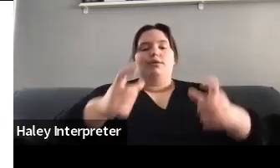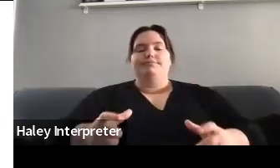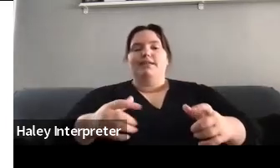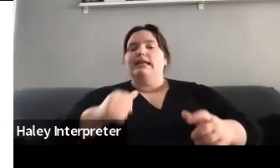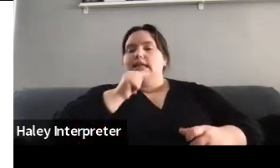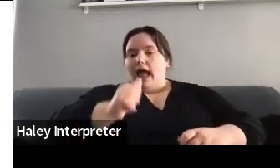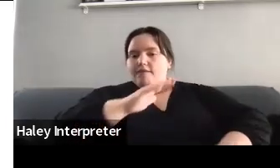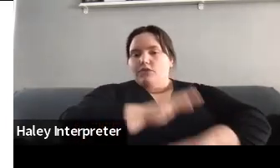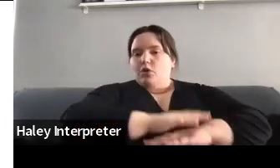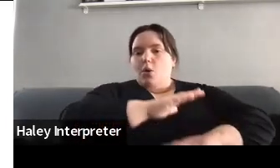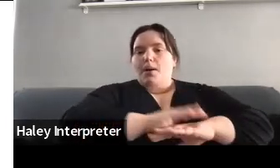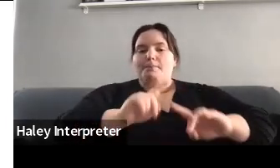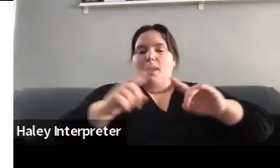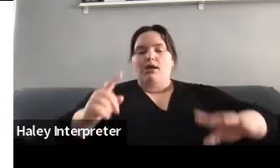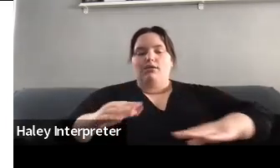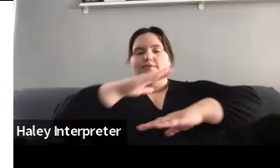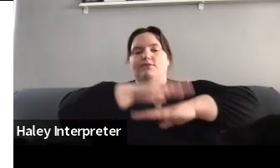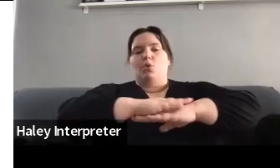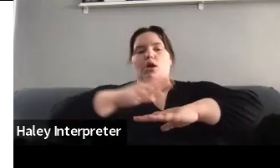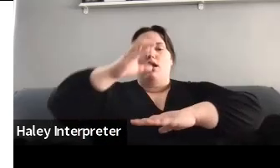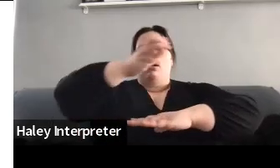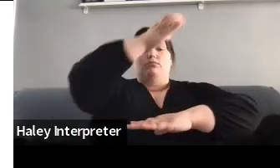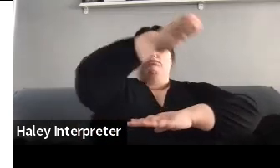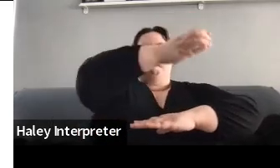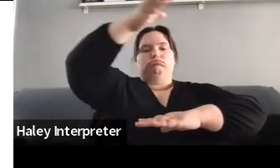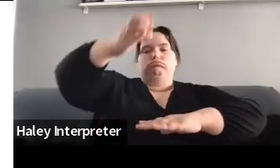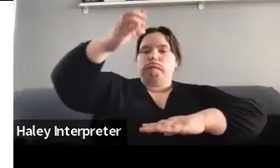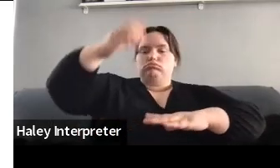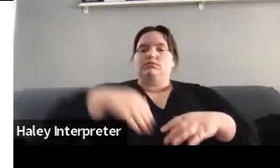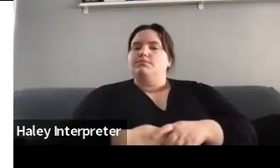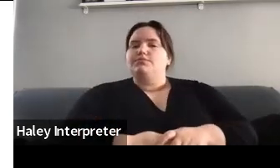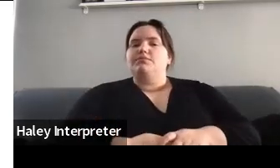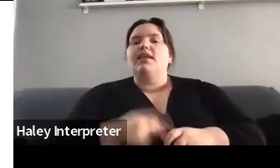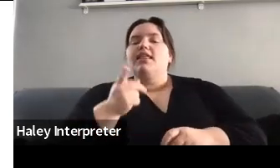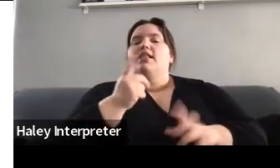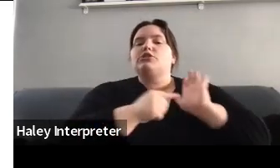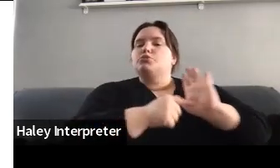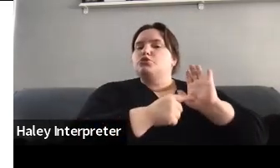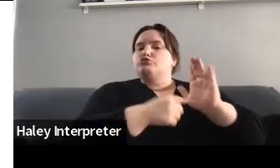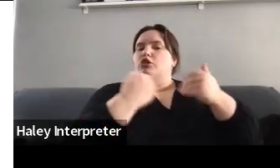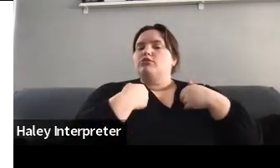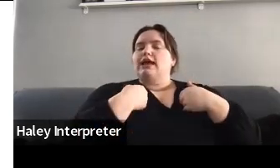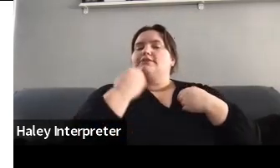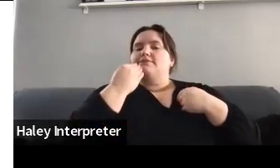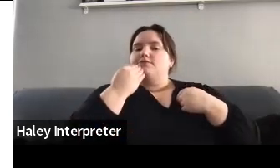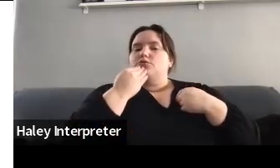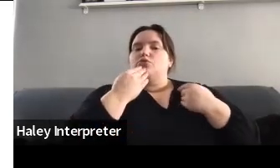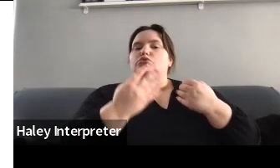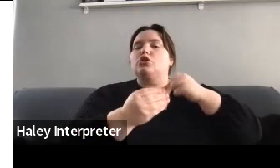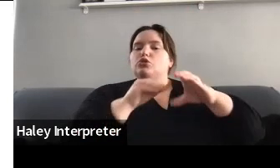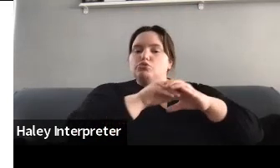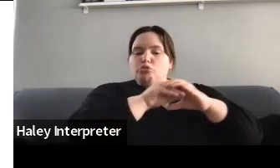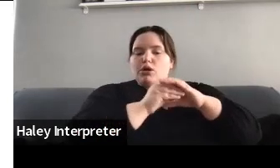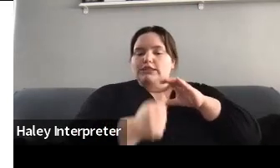Um, the elevated one that is shown on this slide actually has food storage underneath and then the bowls on top of